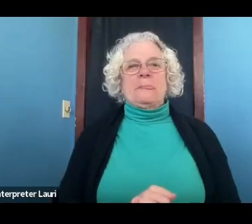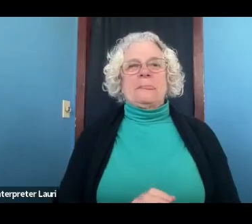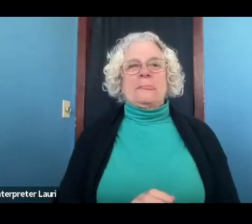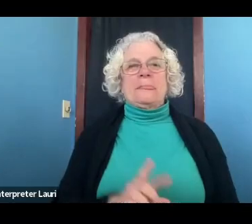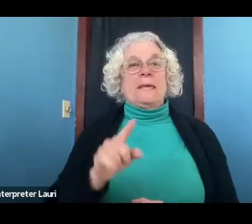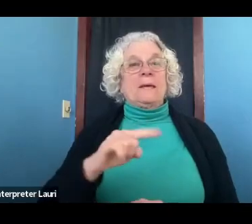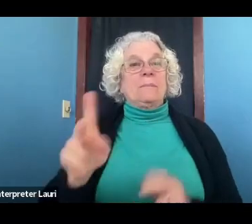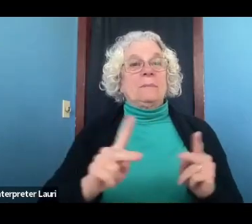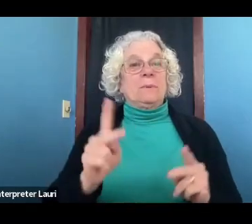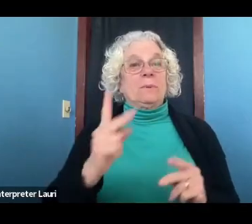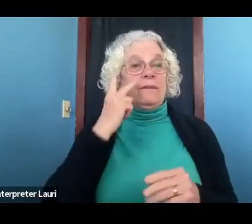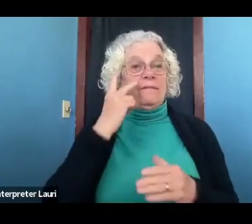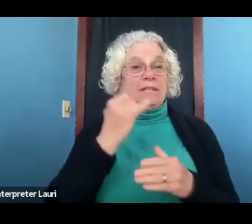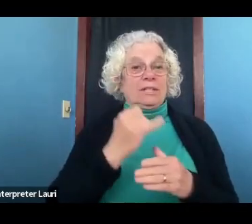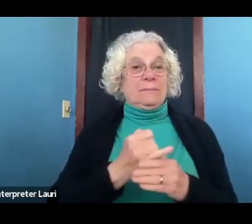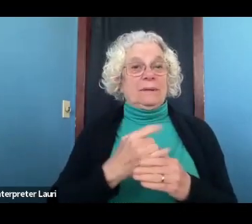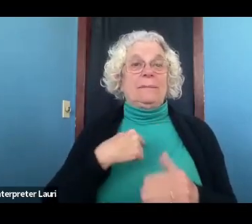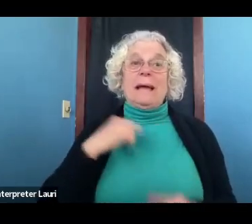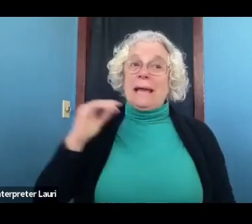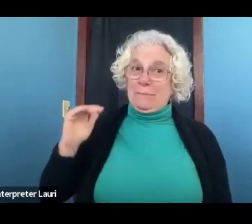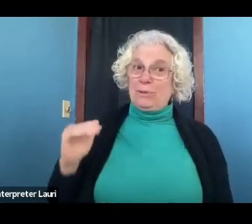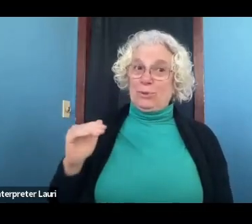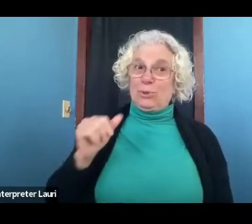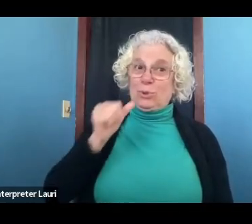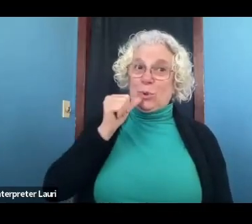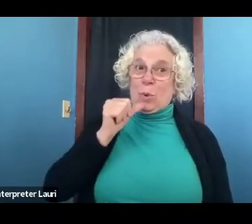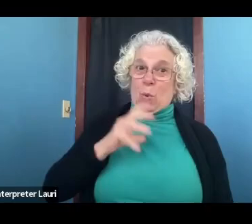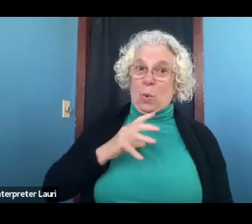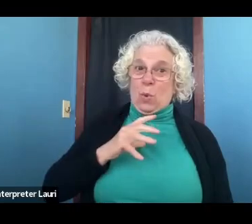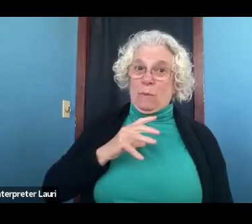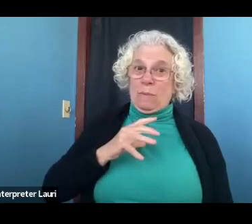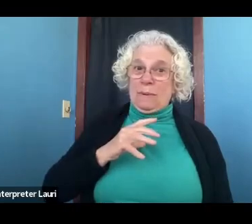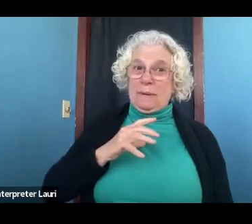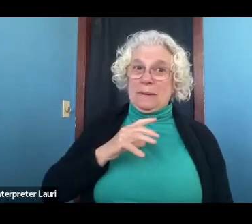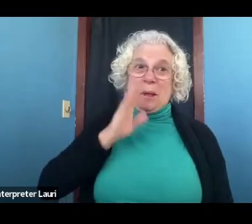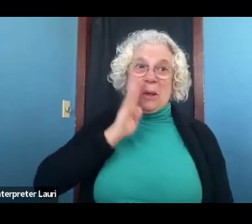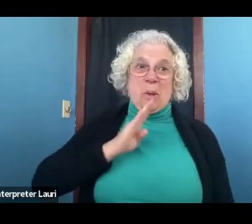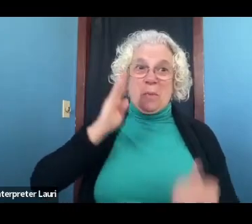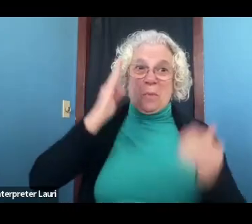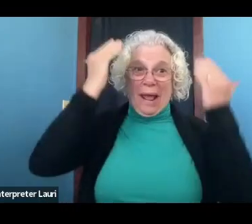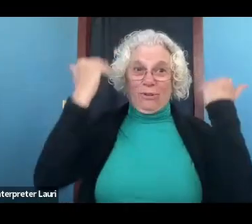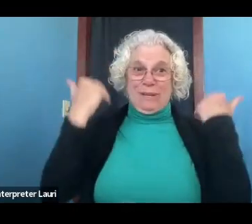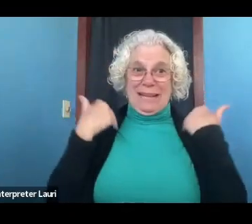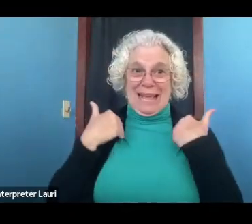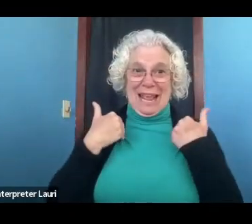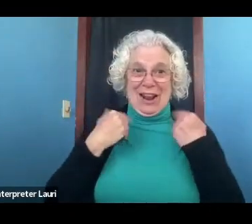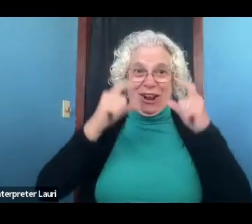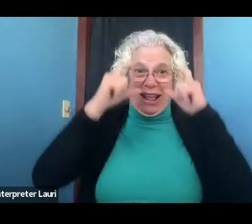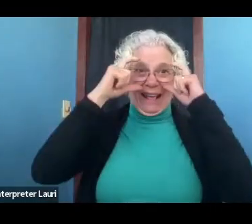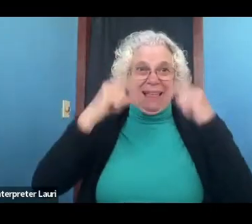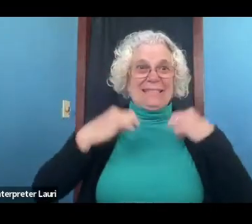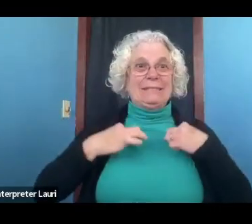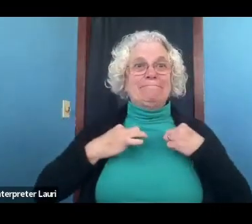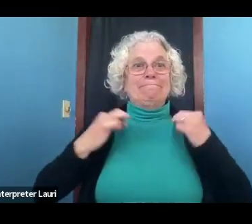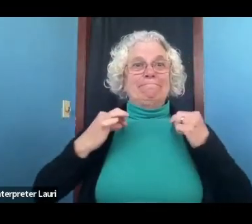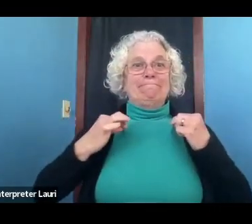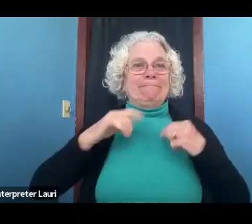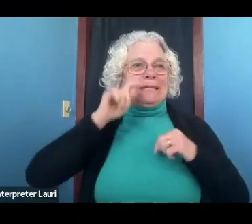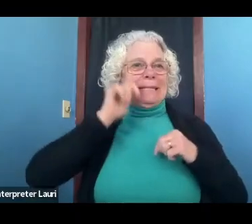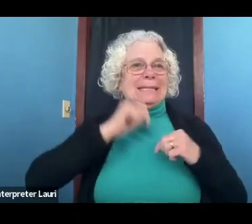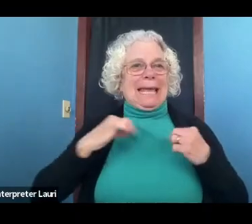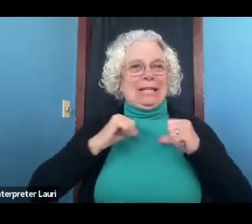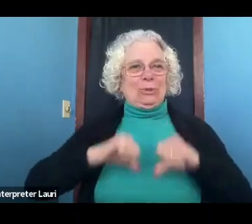visually impaired, I'm also a short a woman with brown hair and glasses, and I'm wearing a tan suit with a blue